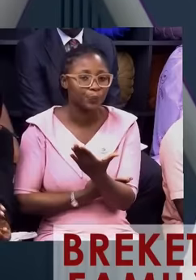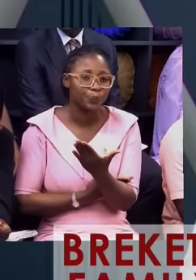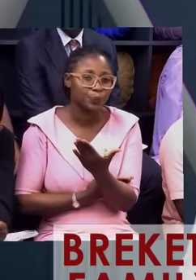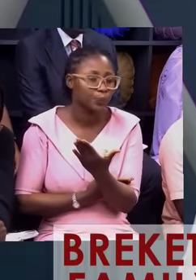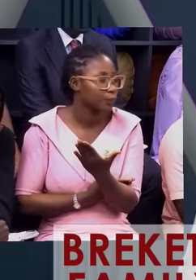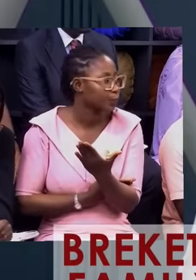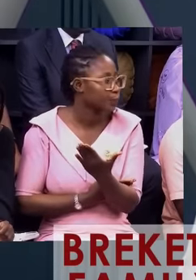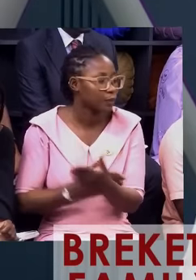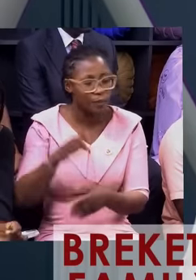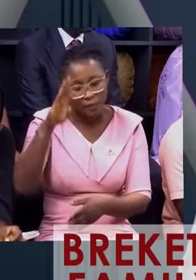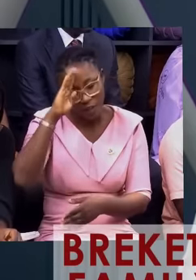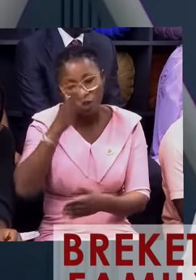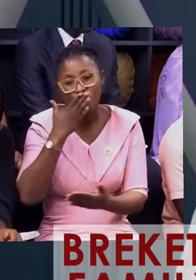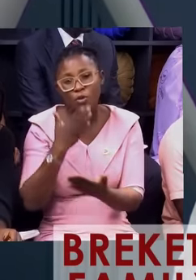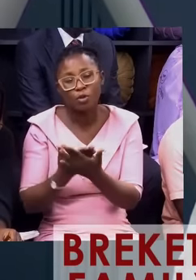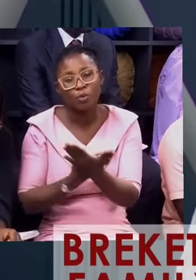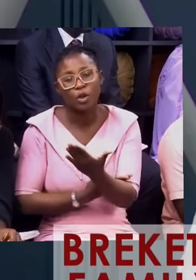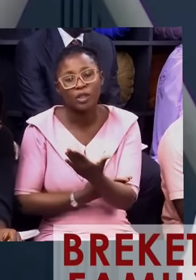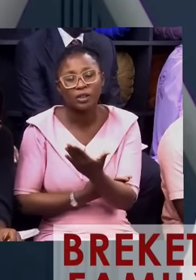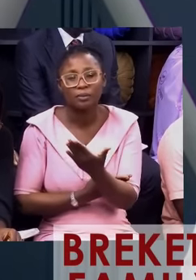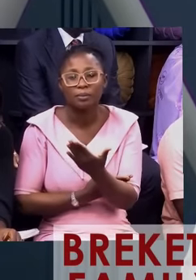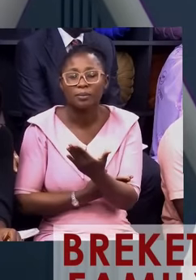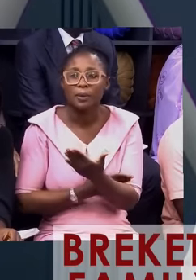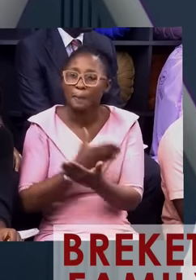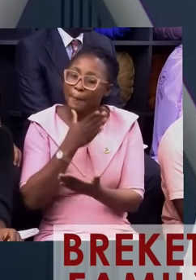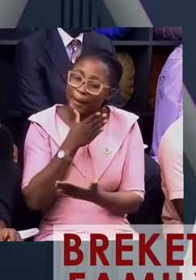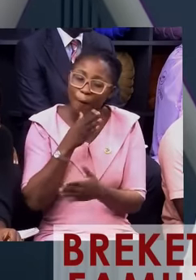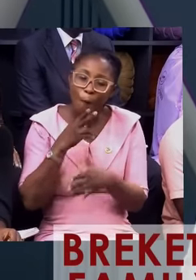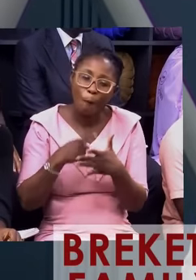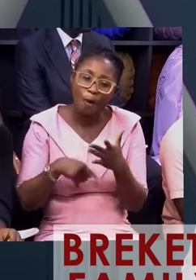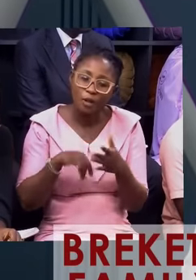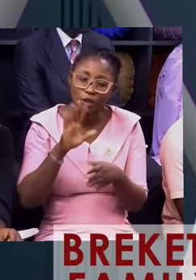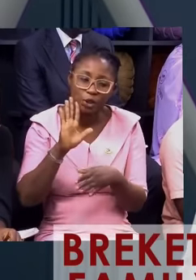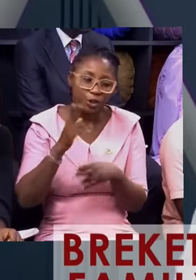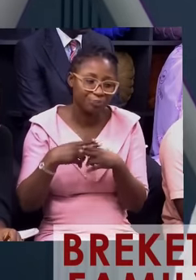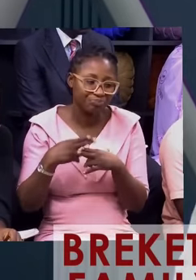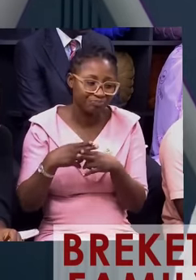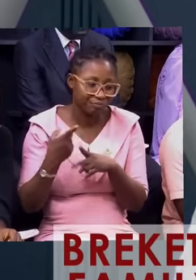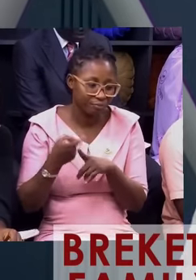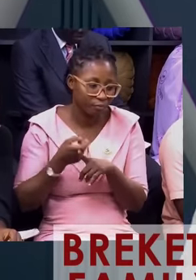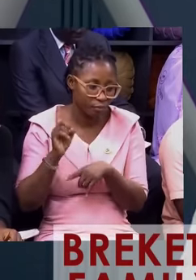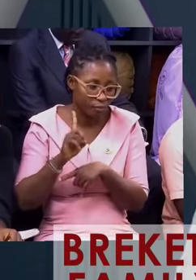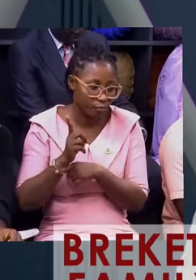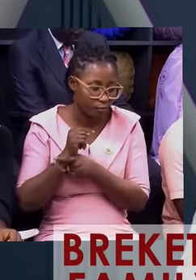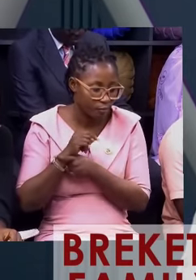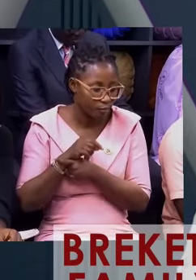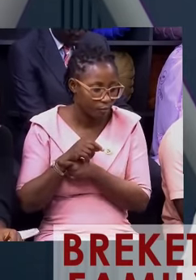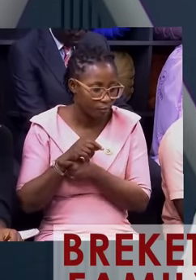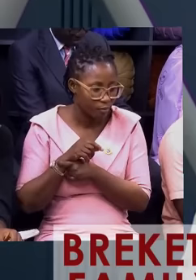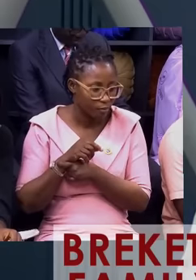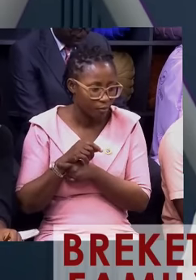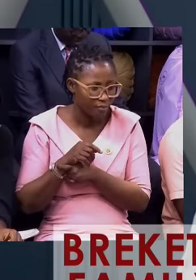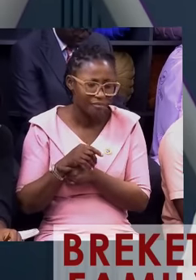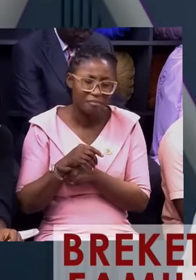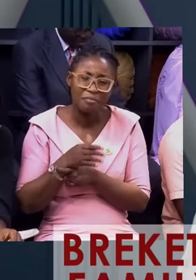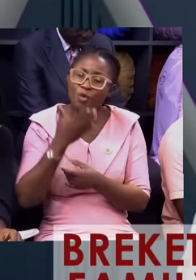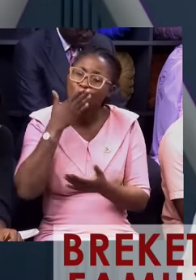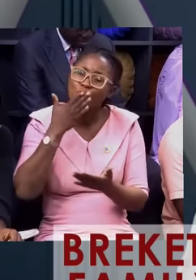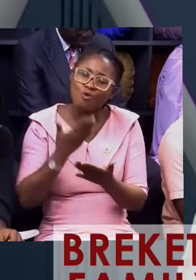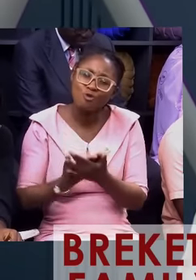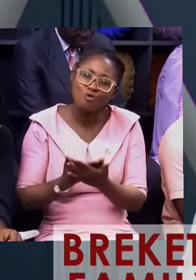morning hello good morning good morning what your name where you van from Good